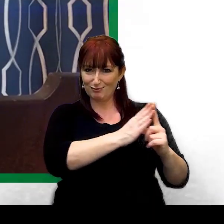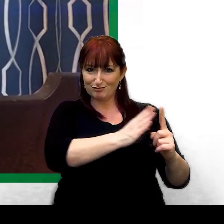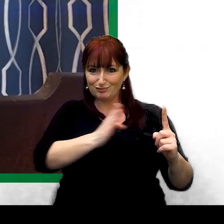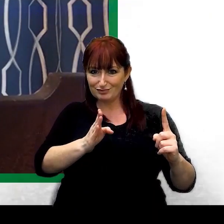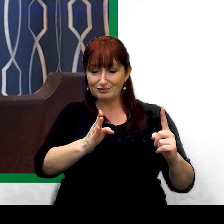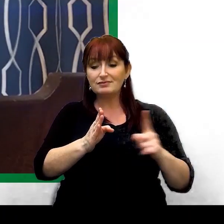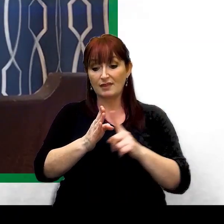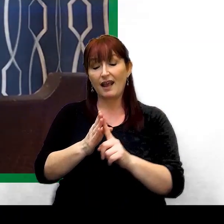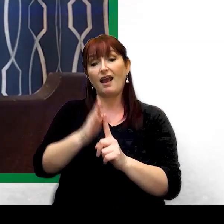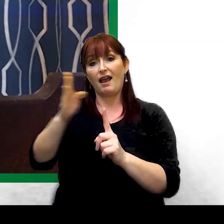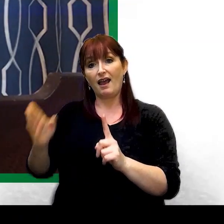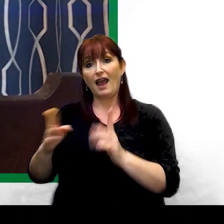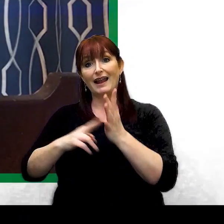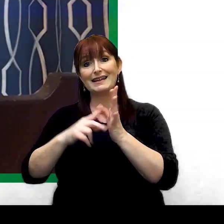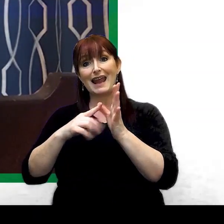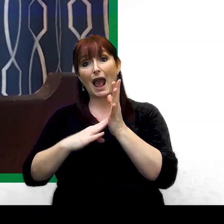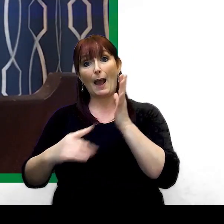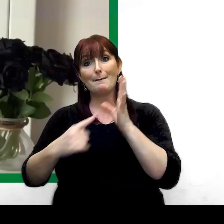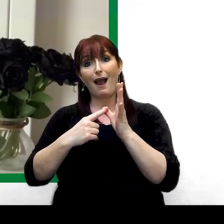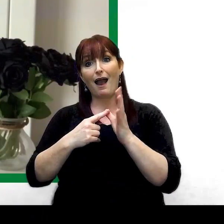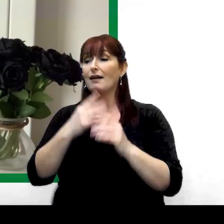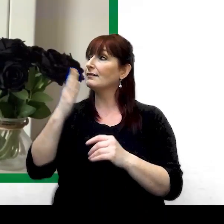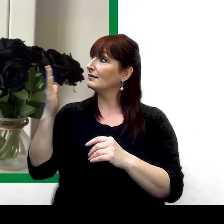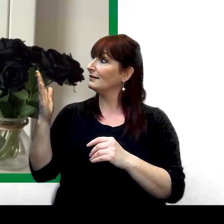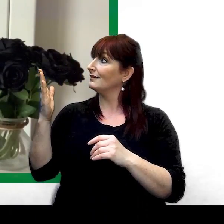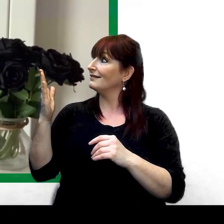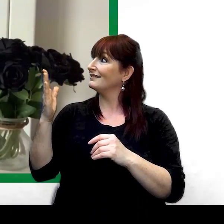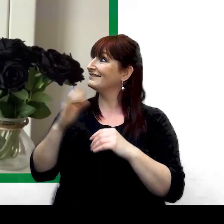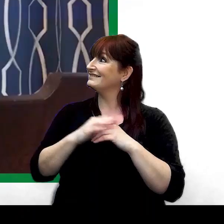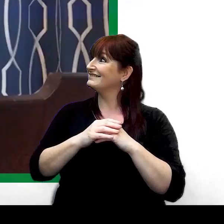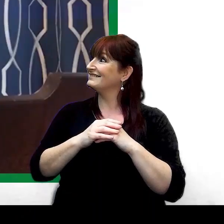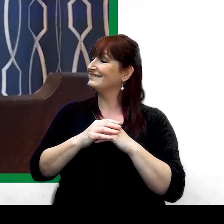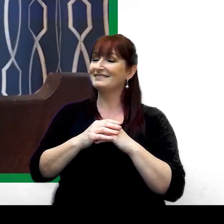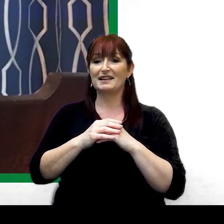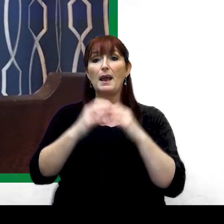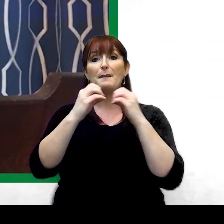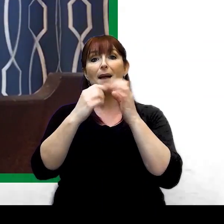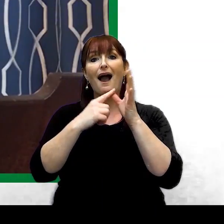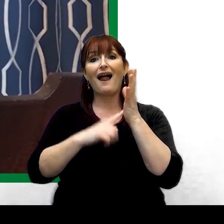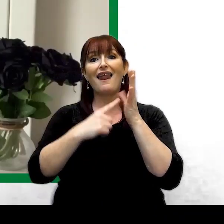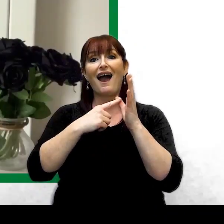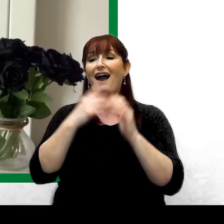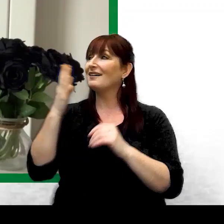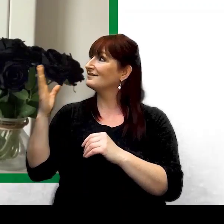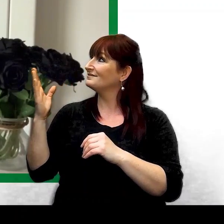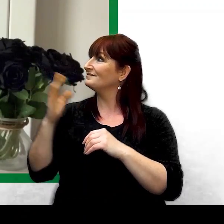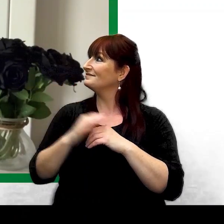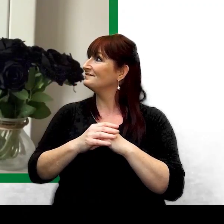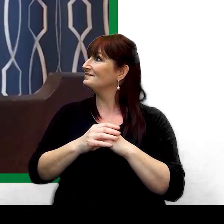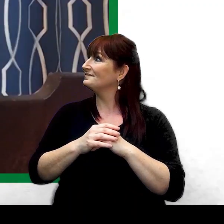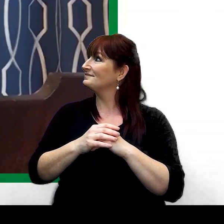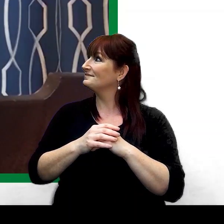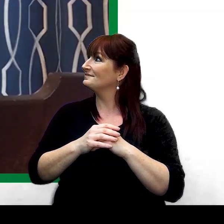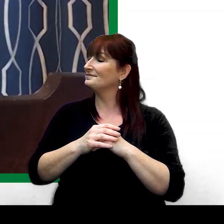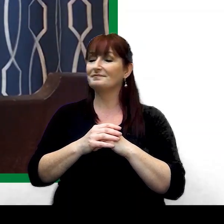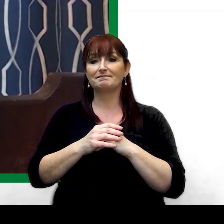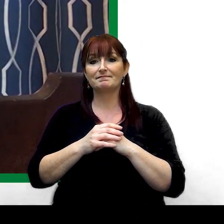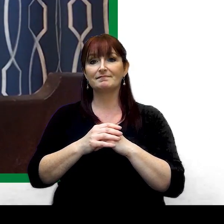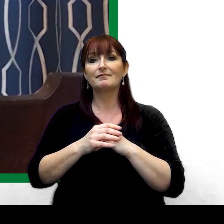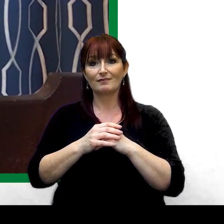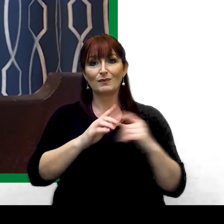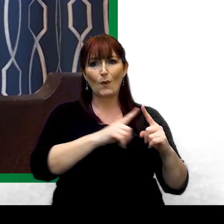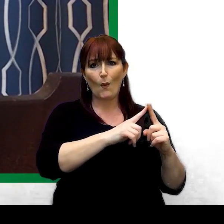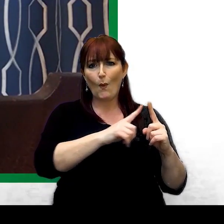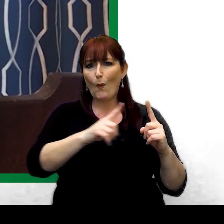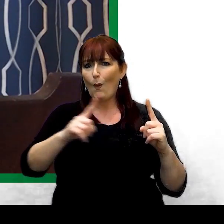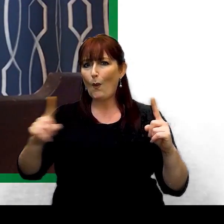we're going to say Nama. Have a go. Nama Bala. Bala. So Ingonyama